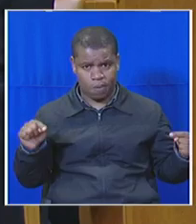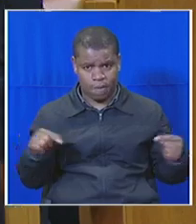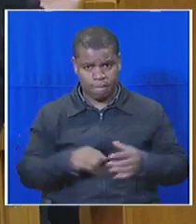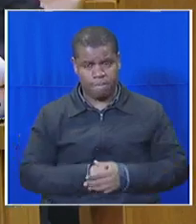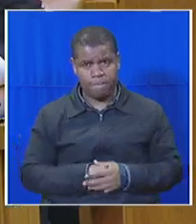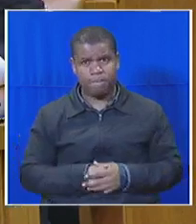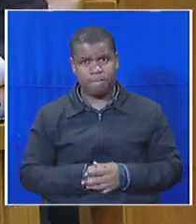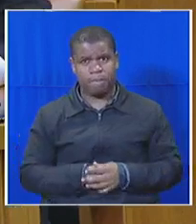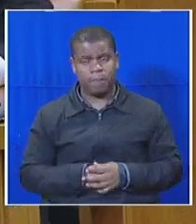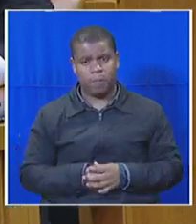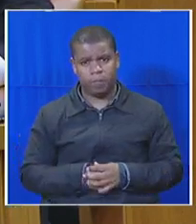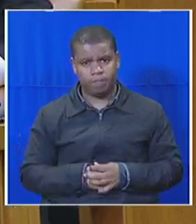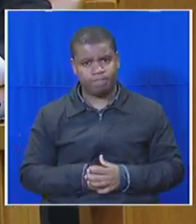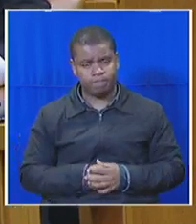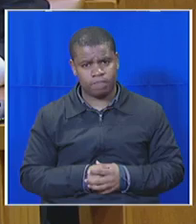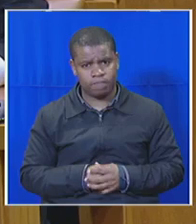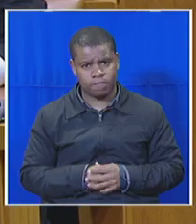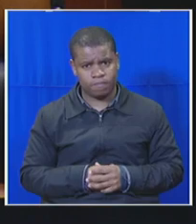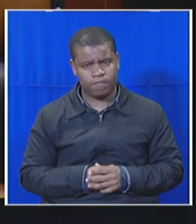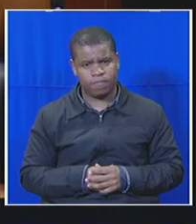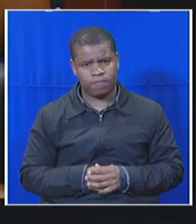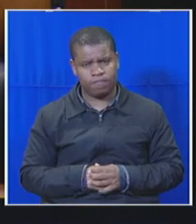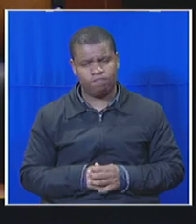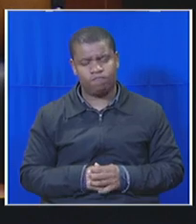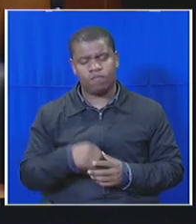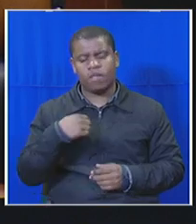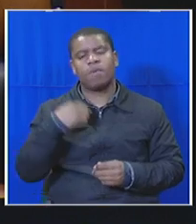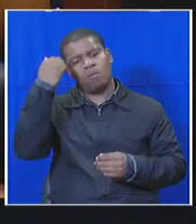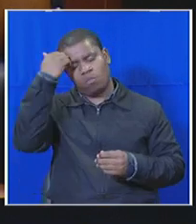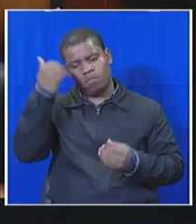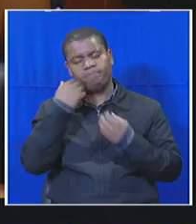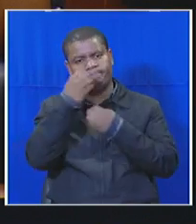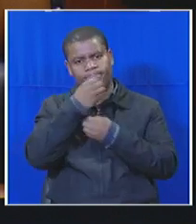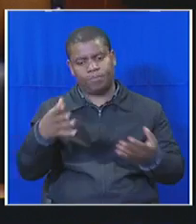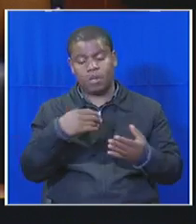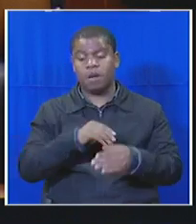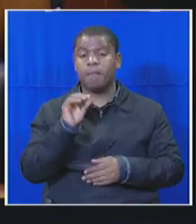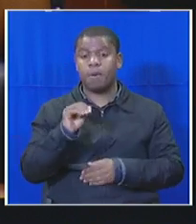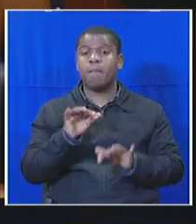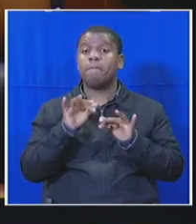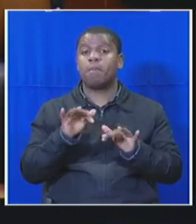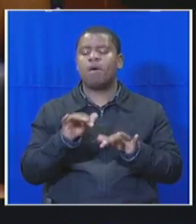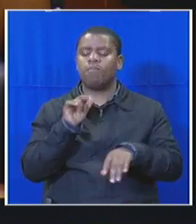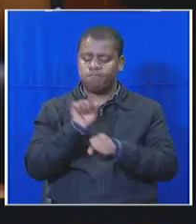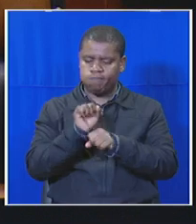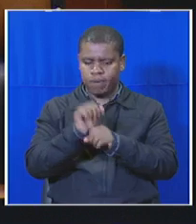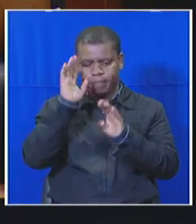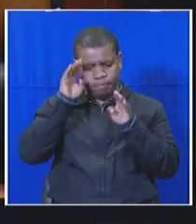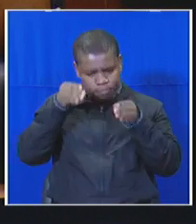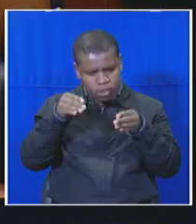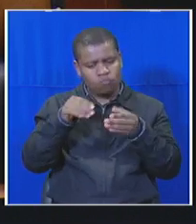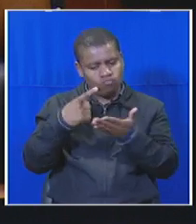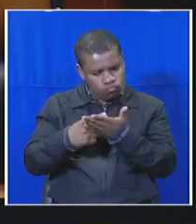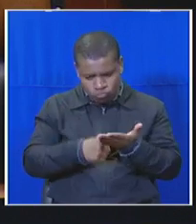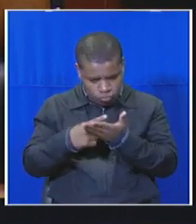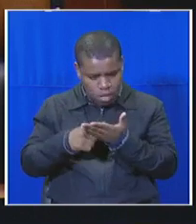ANC. Honourable member, let me give you this. There are people who are working on that and will bring a ruling here. I'll give